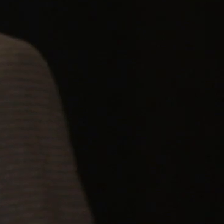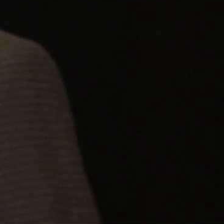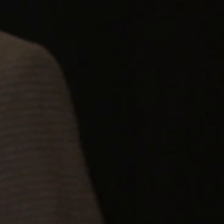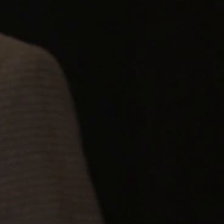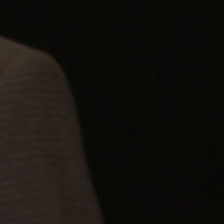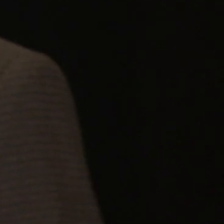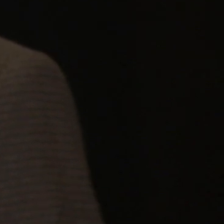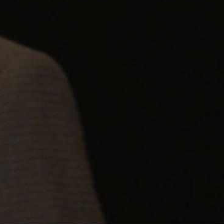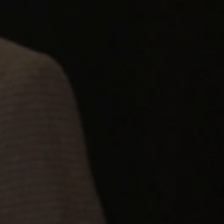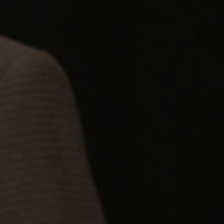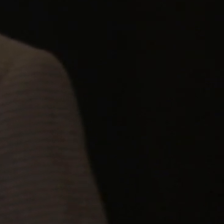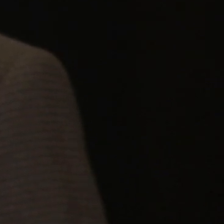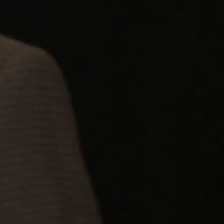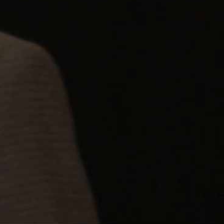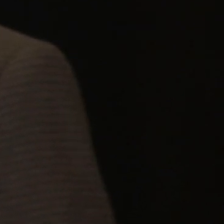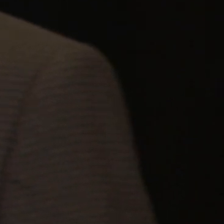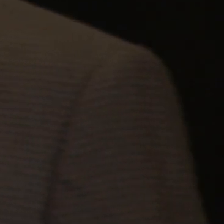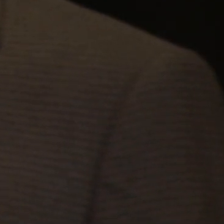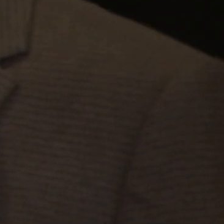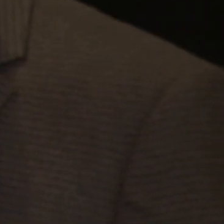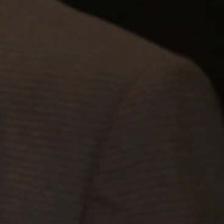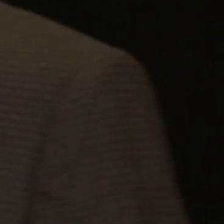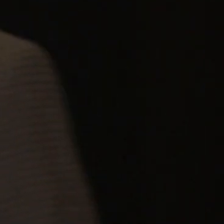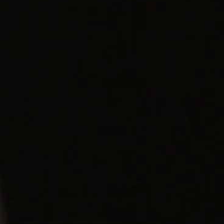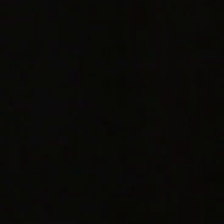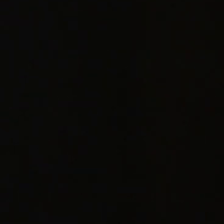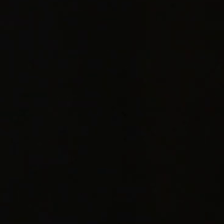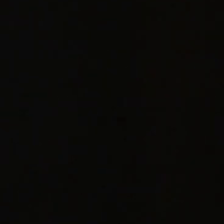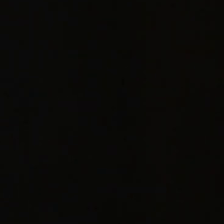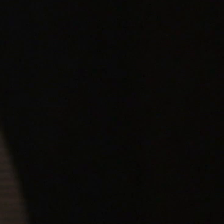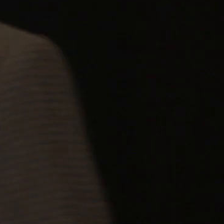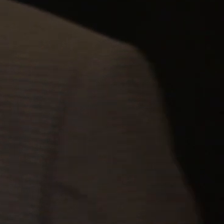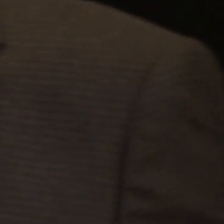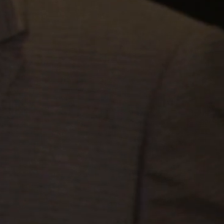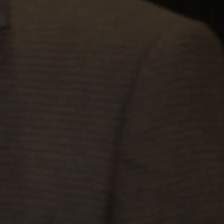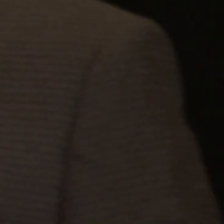by some of the criminality related to the drug market, and increasingly broader security concerns.